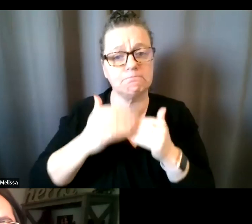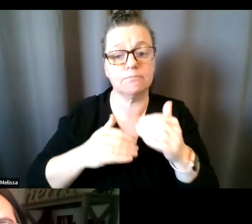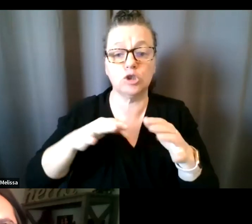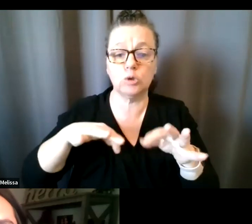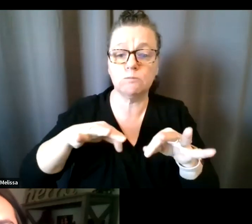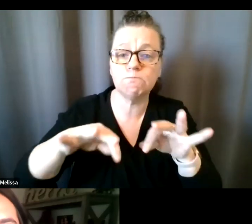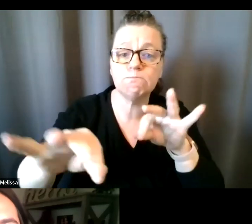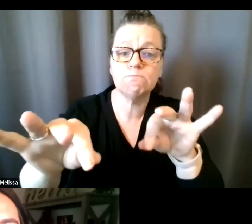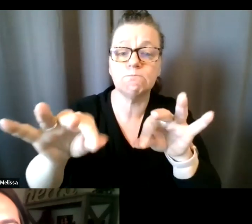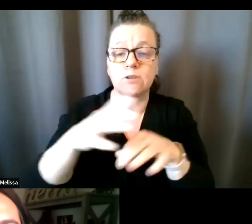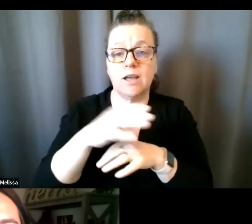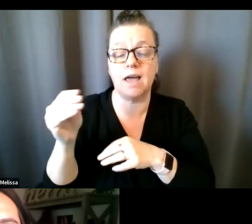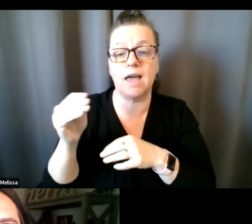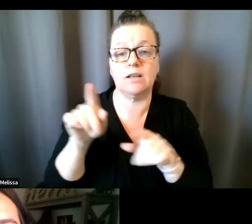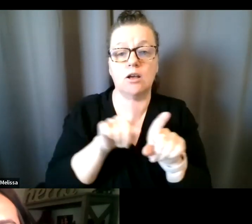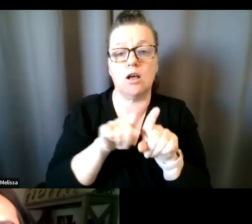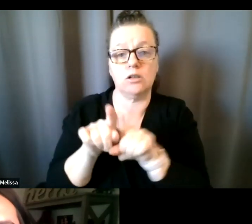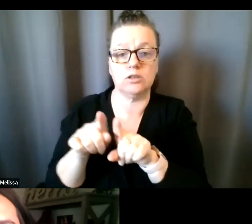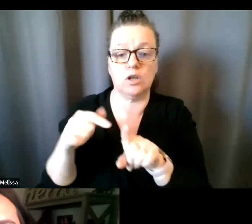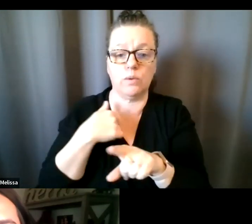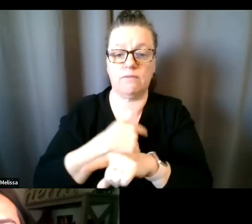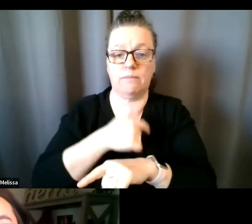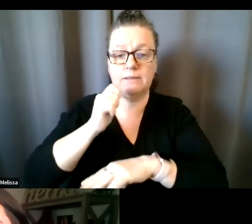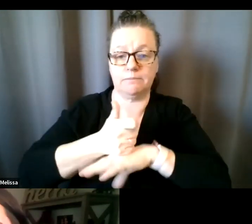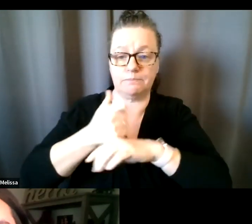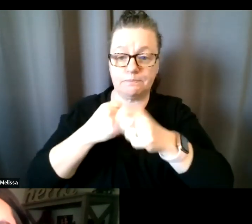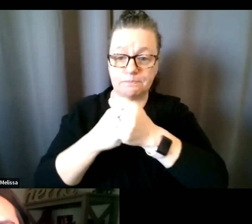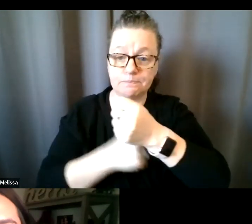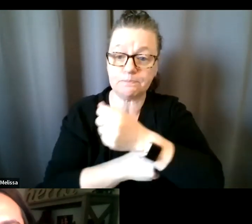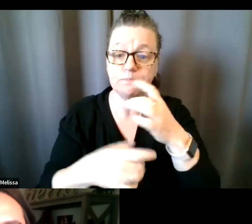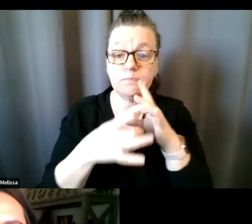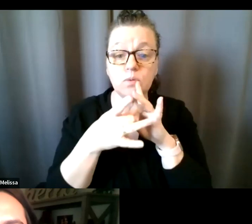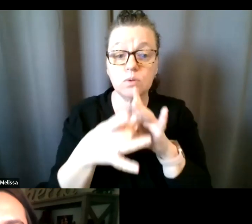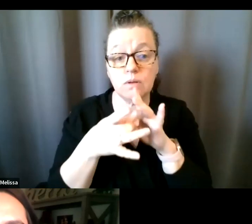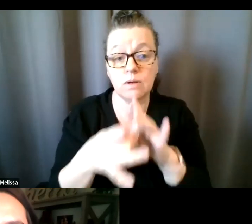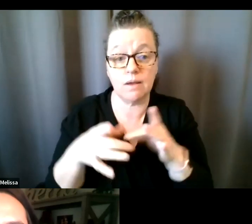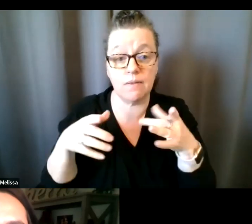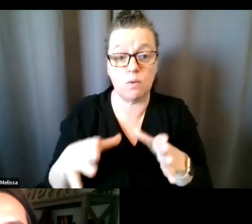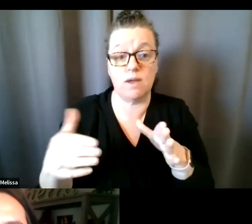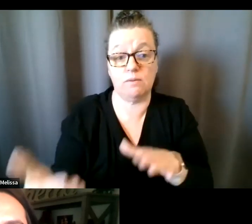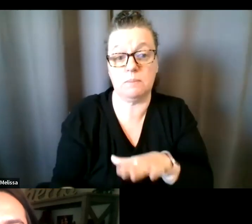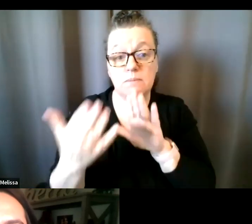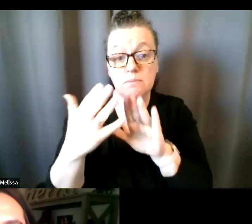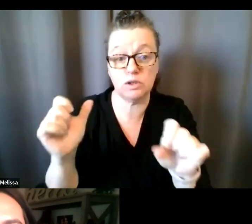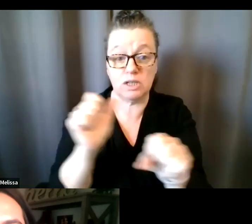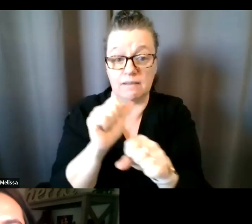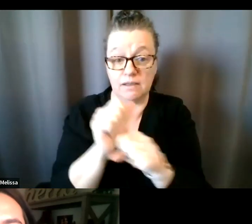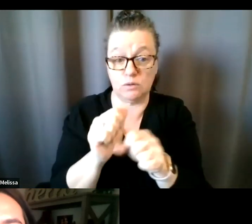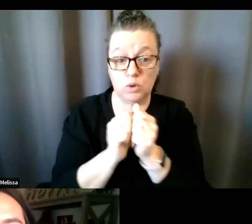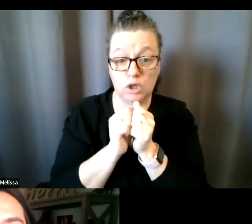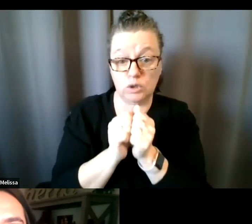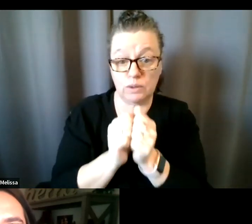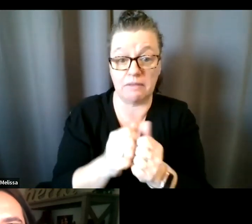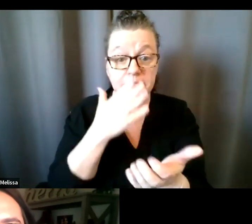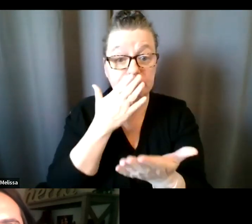up. And we've also been laying a foundation of relationship and the way that we've been approaching this work together, which